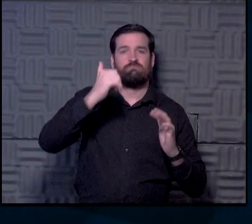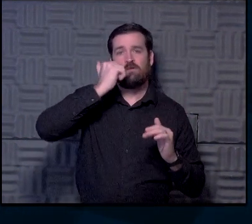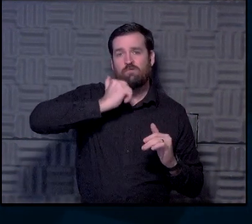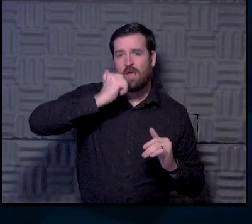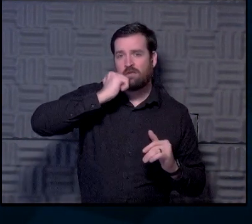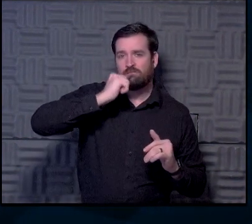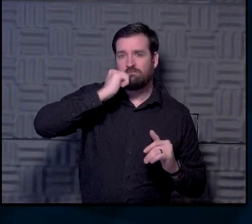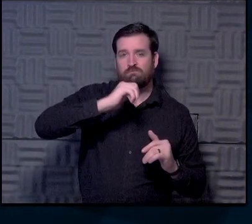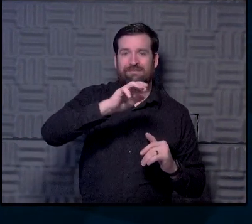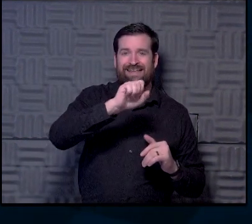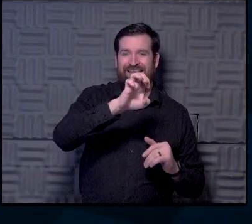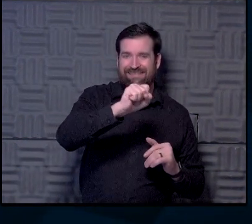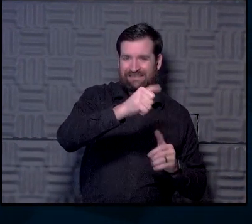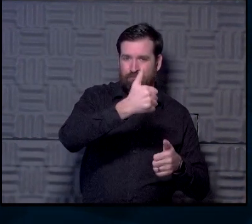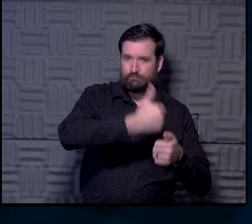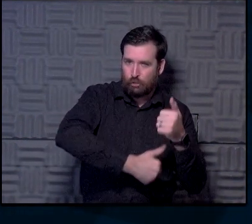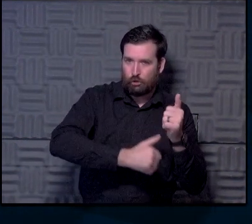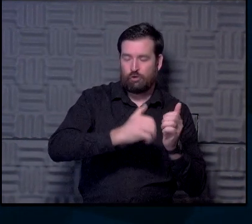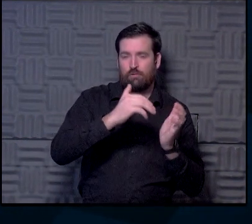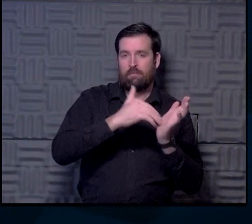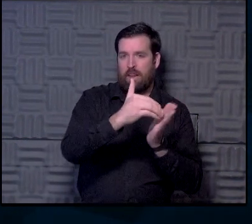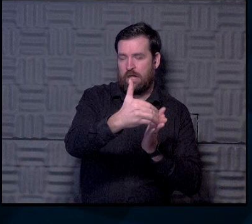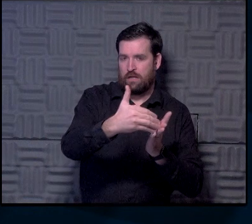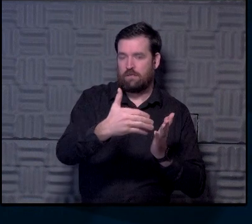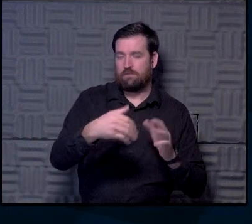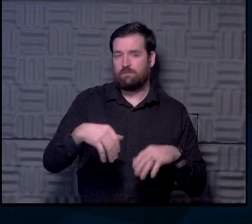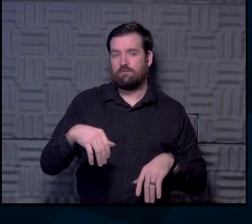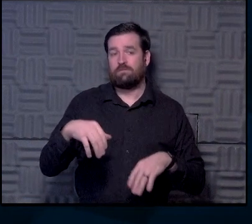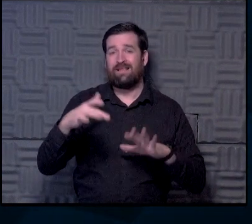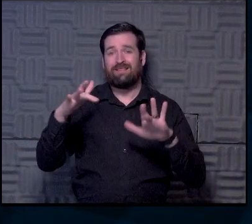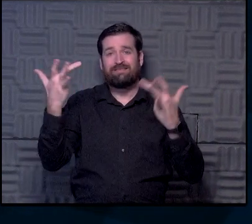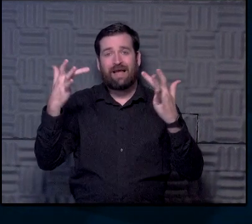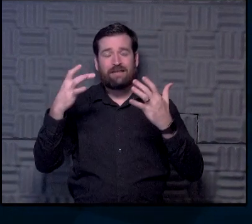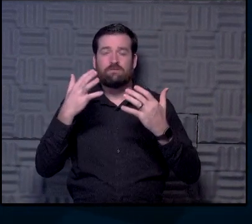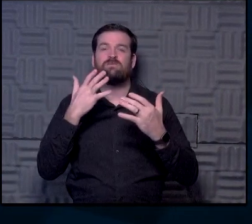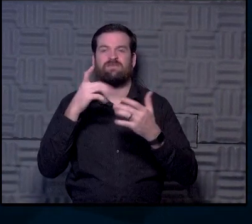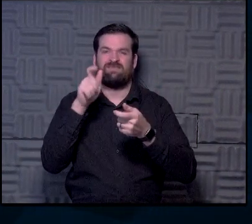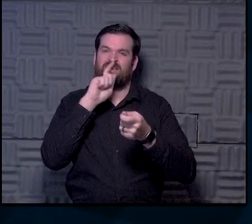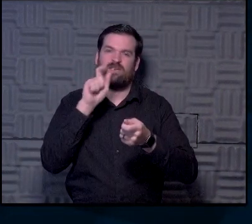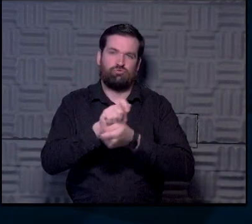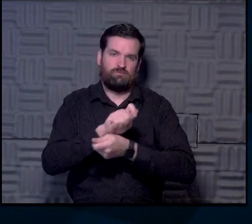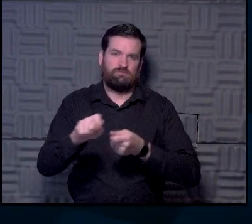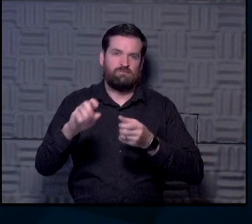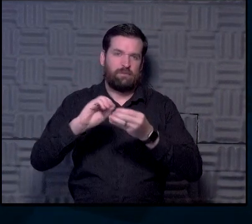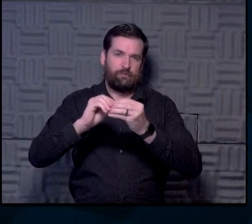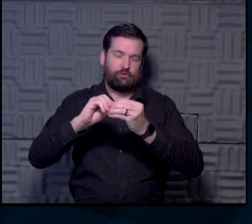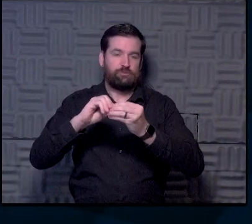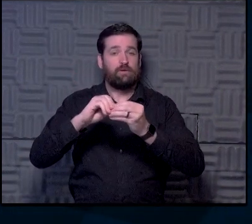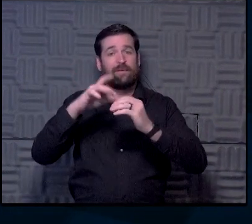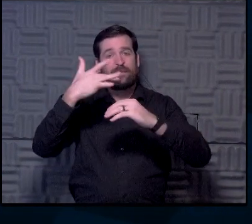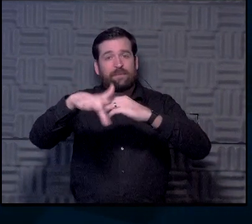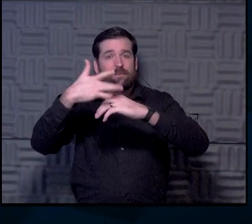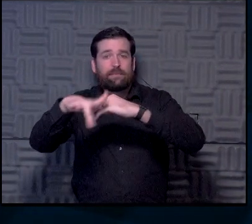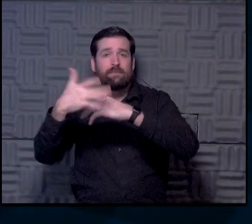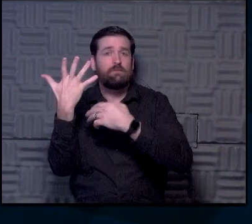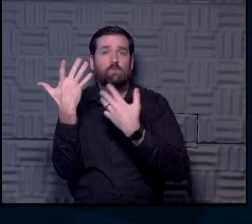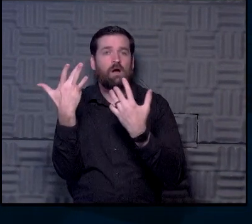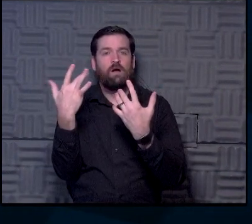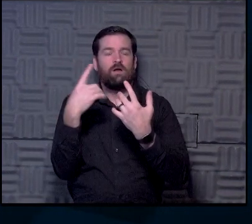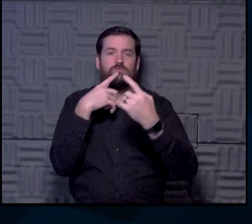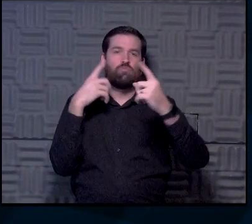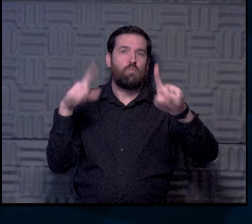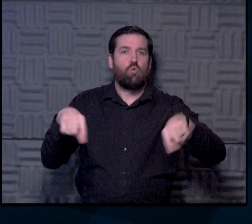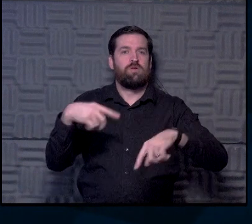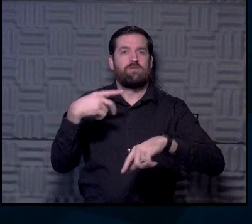of cases per million. The lighter bars behind are the actual values per day. And of course, there's gaps because we're only reporting every